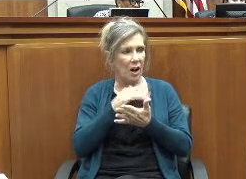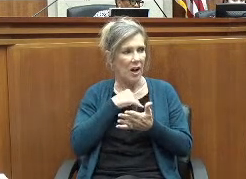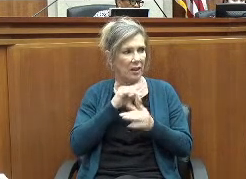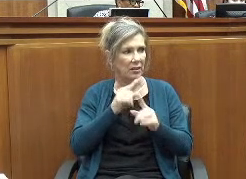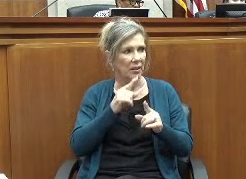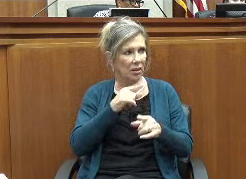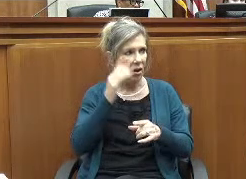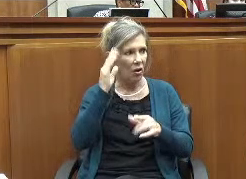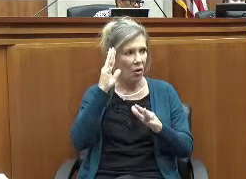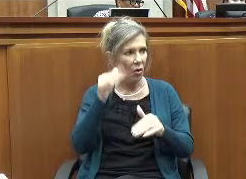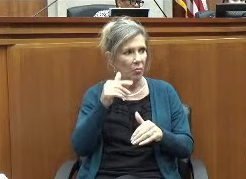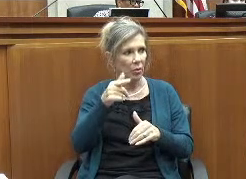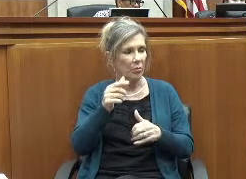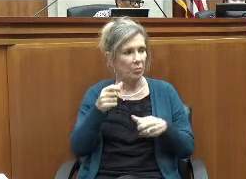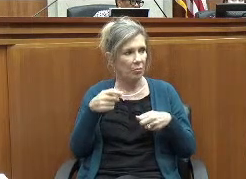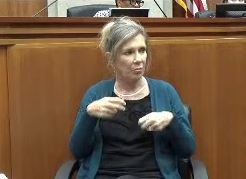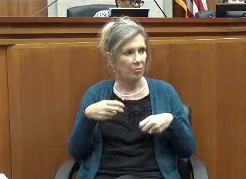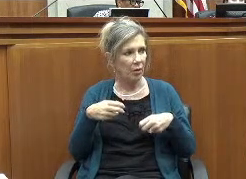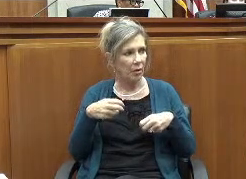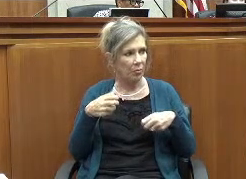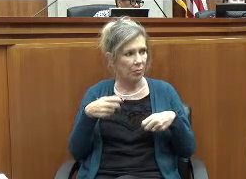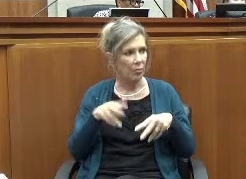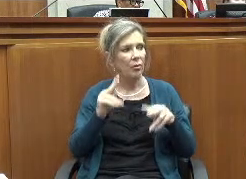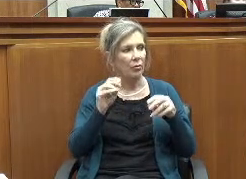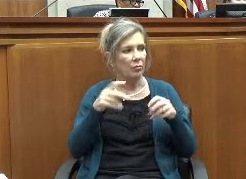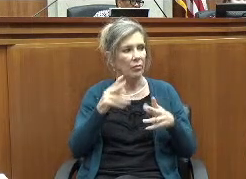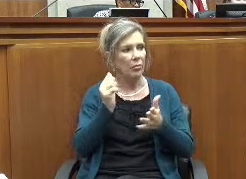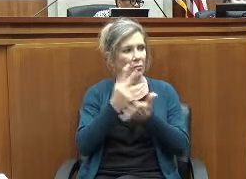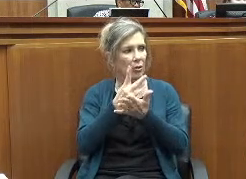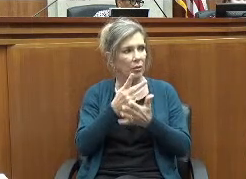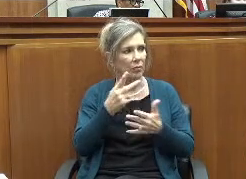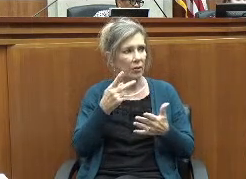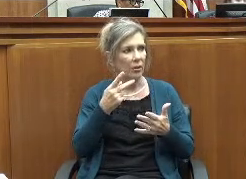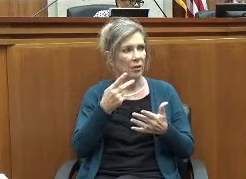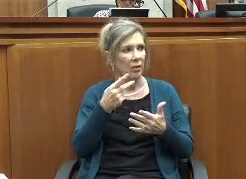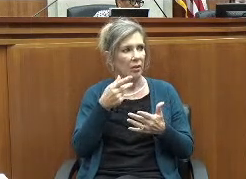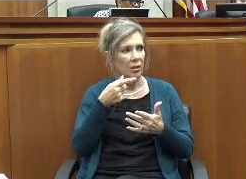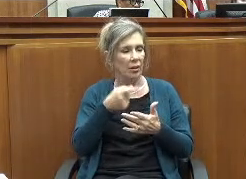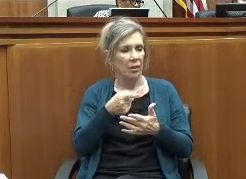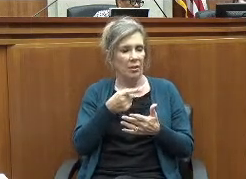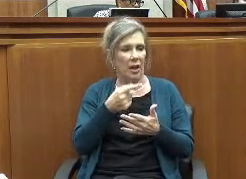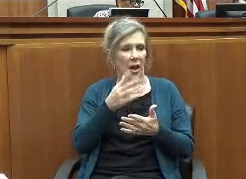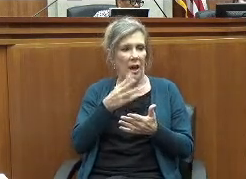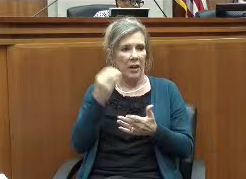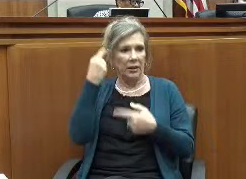Louisiana, and I thank you for considering my request. Thank you, sir.